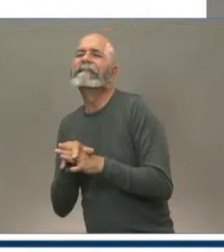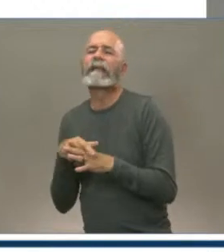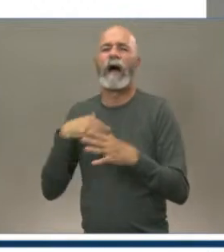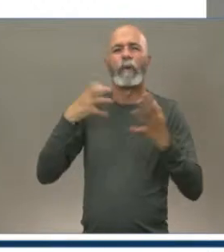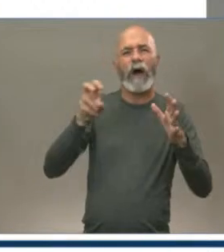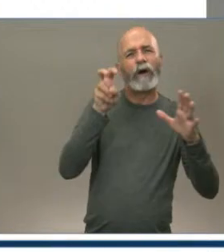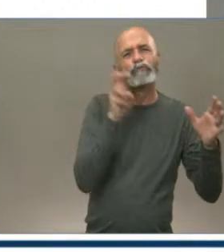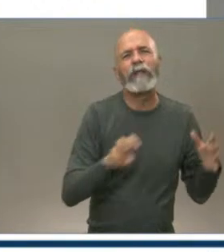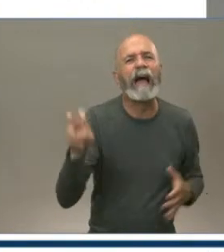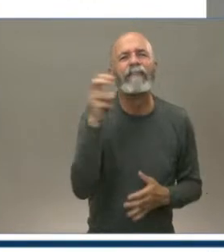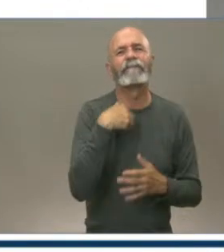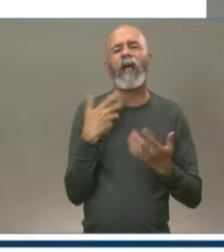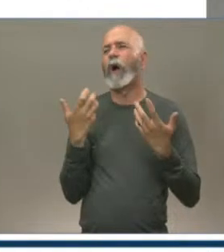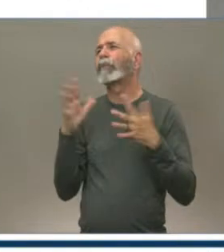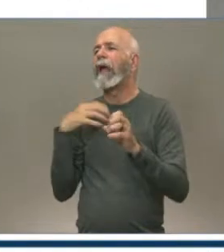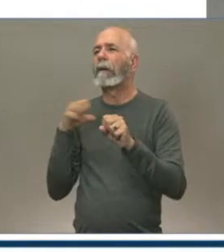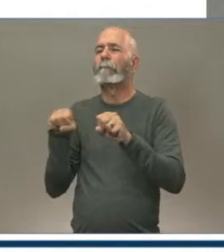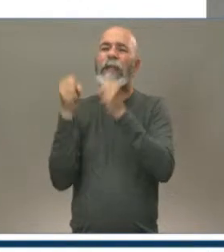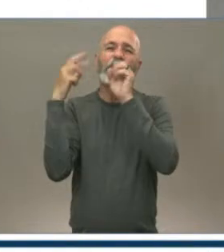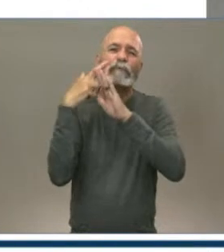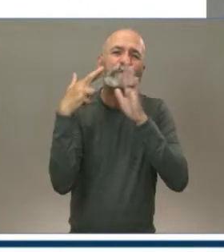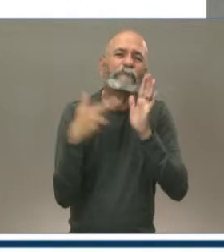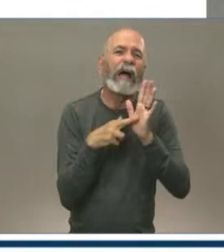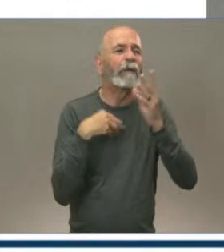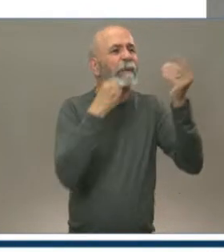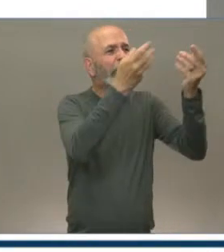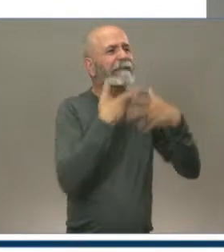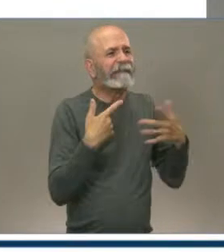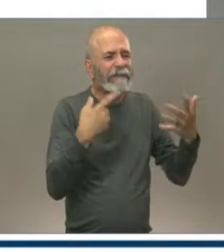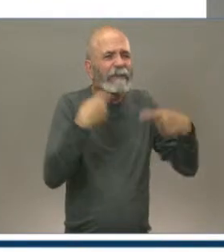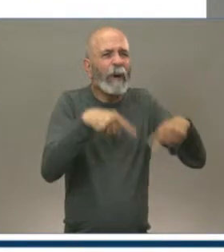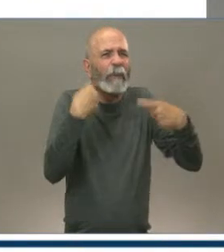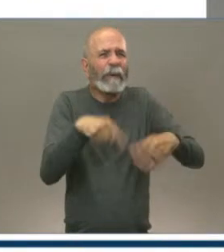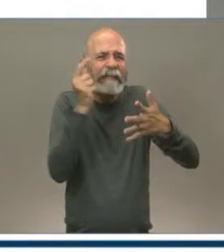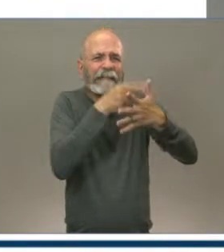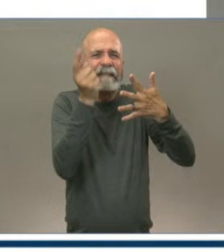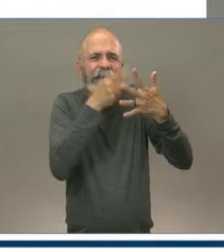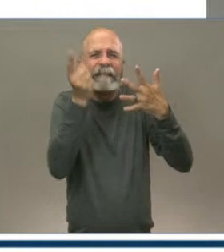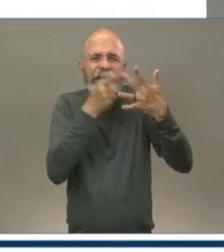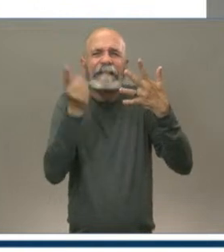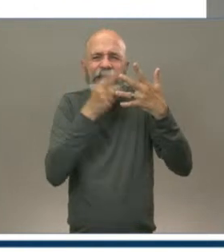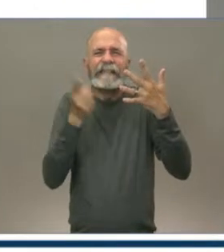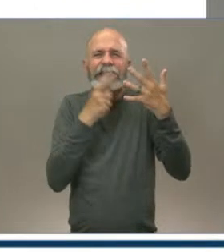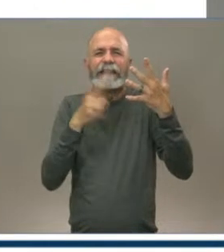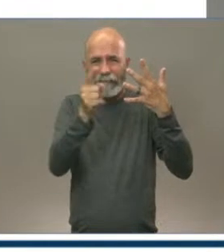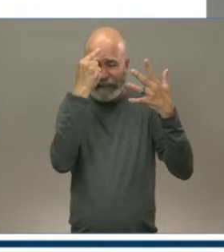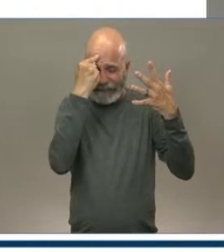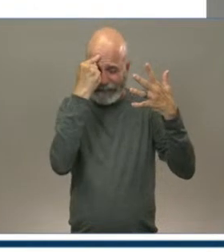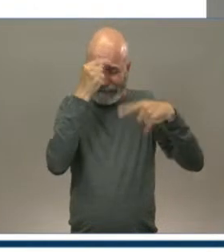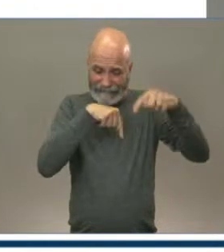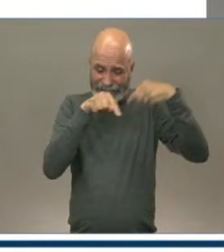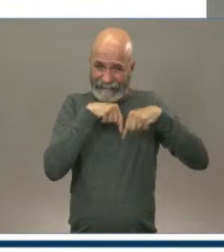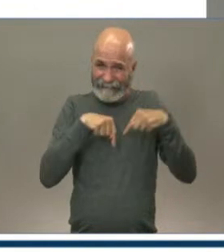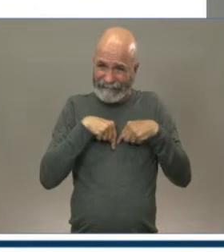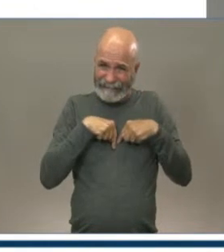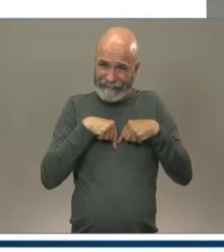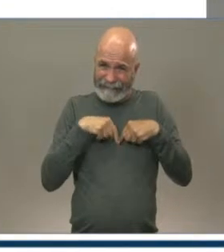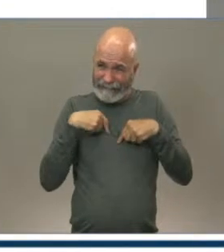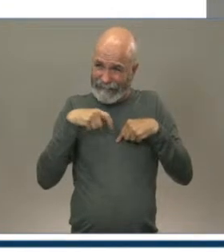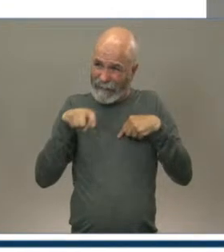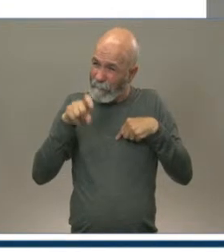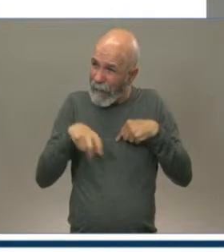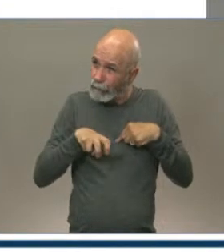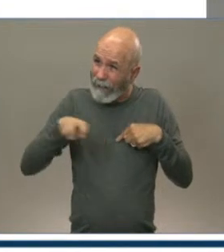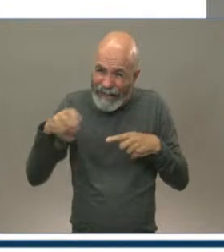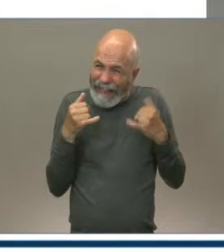do not want to break the rules. Please consider whether your trip has to happen now or if it can wait.